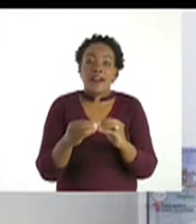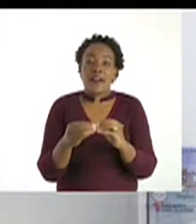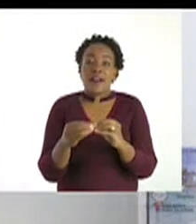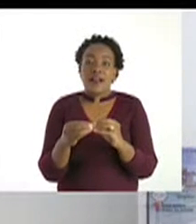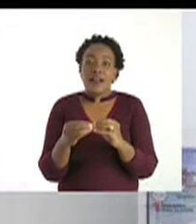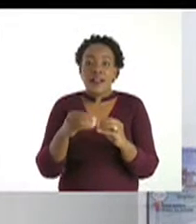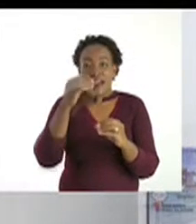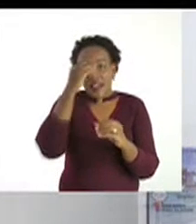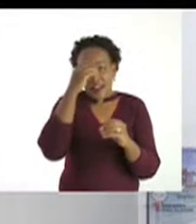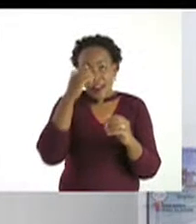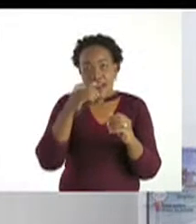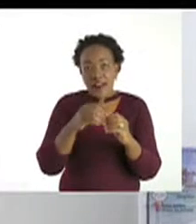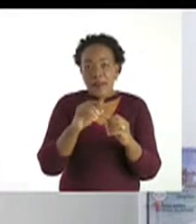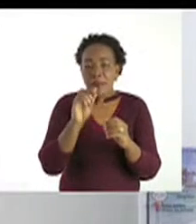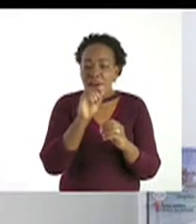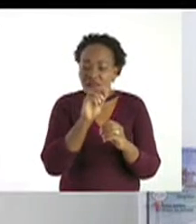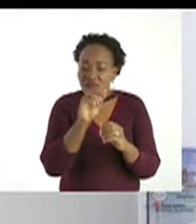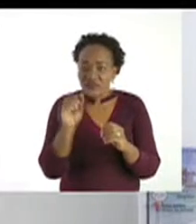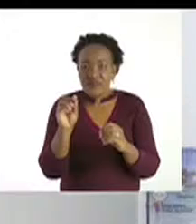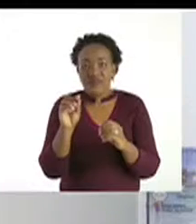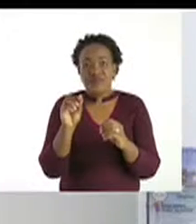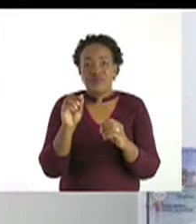is